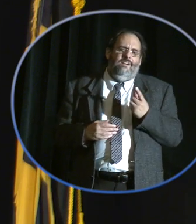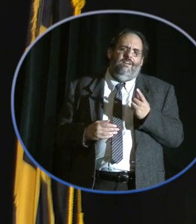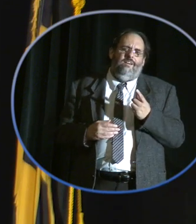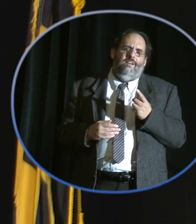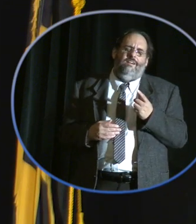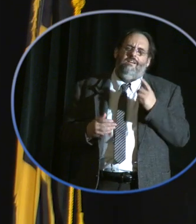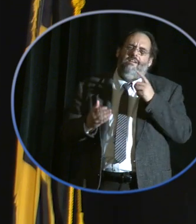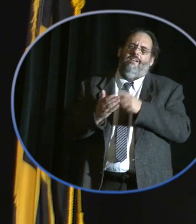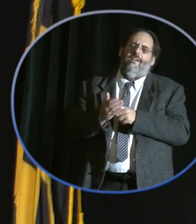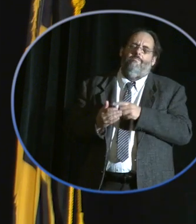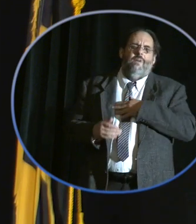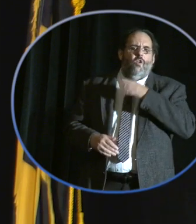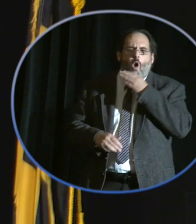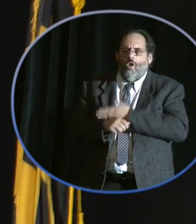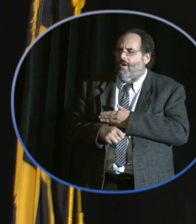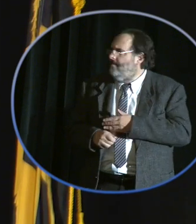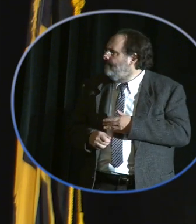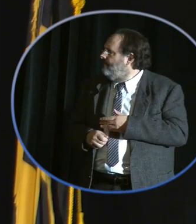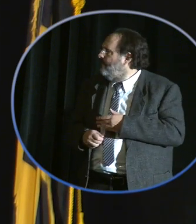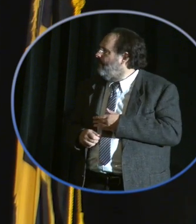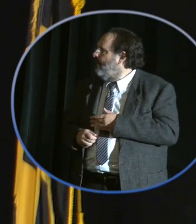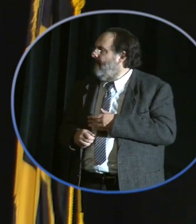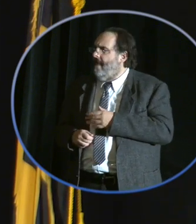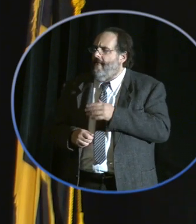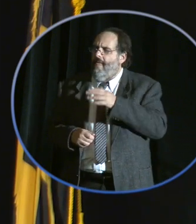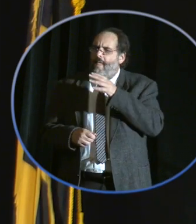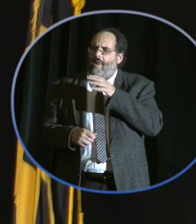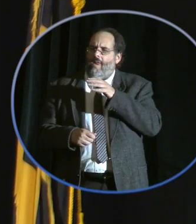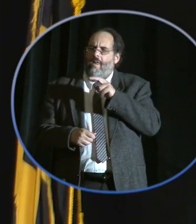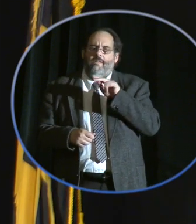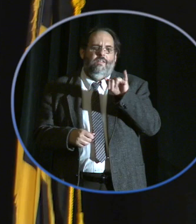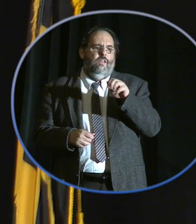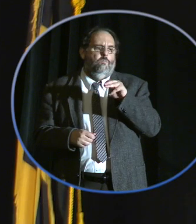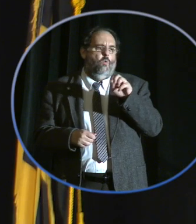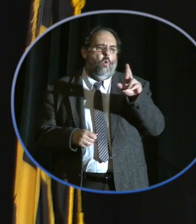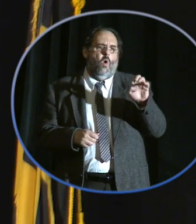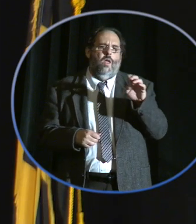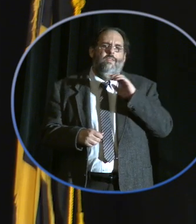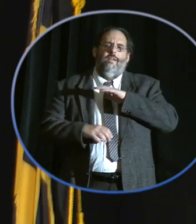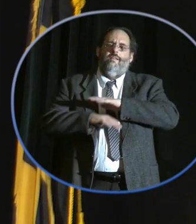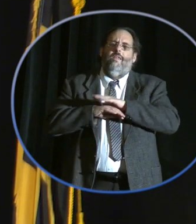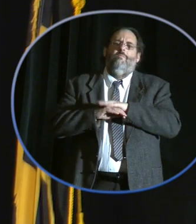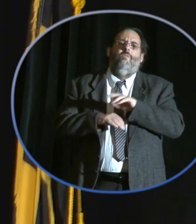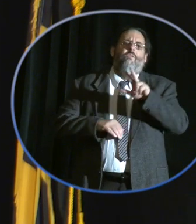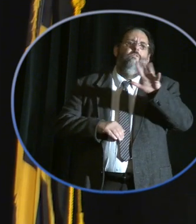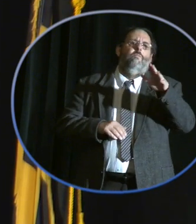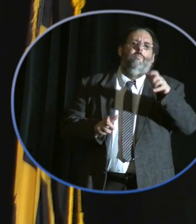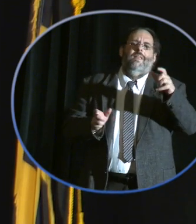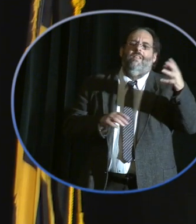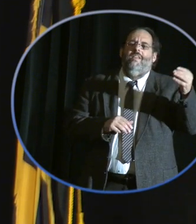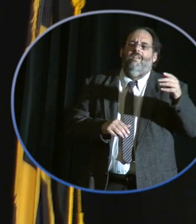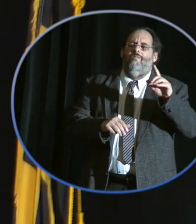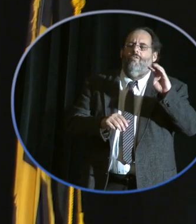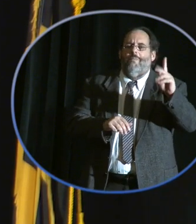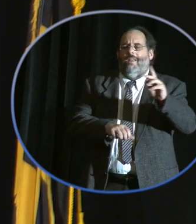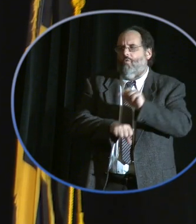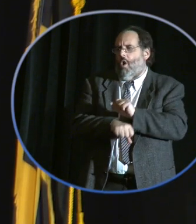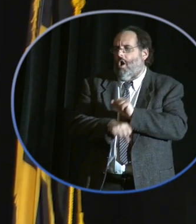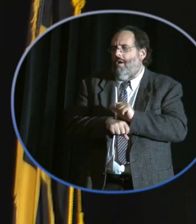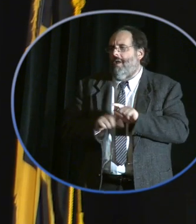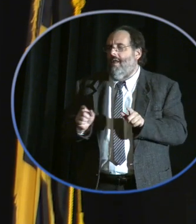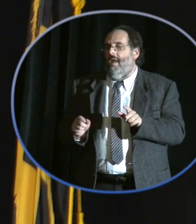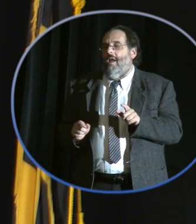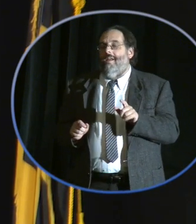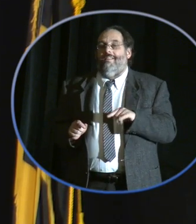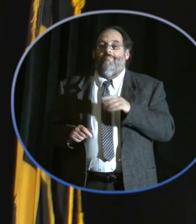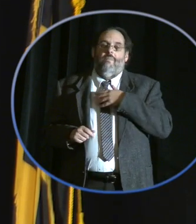want to recognize my daughter, Nia Moore. I think she's at table 35. She might have had to leave to go to work already, but